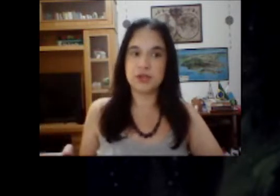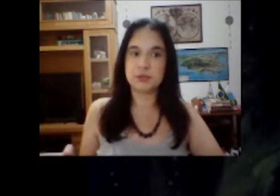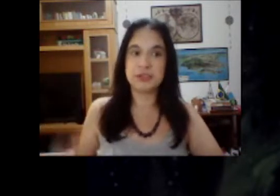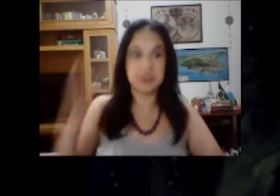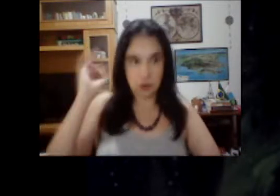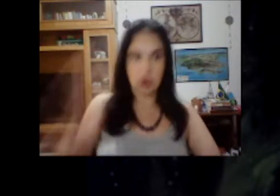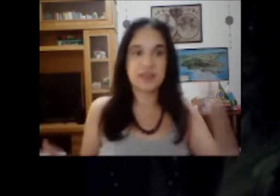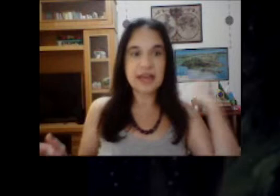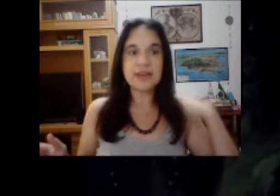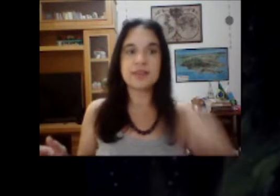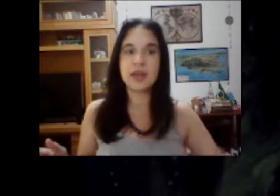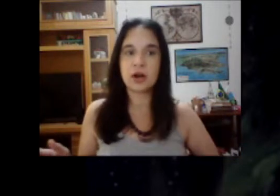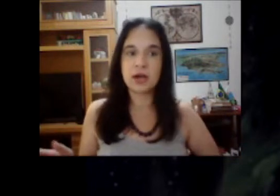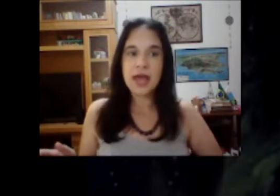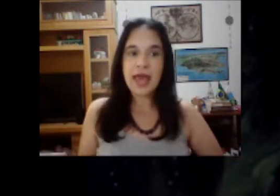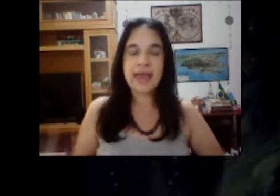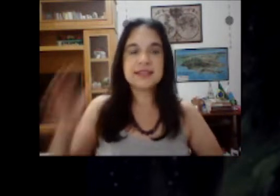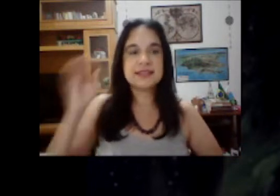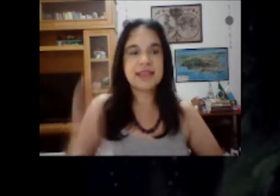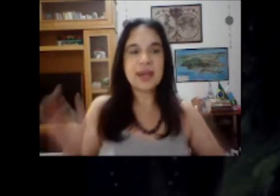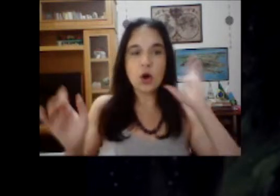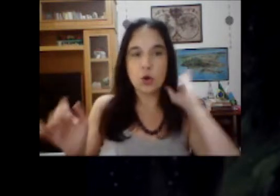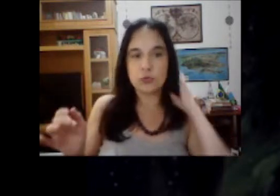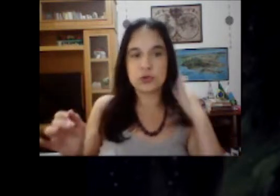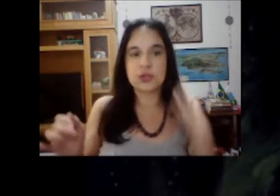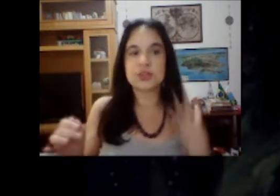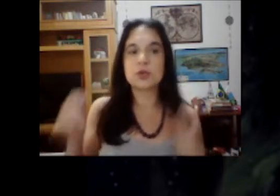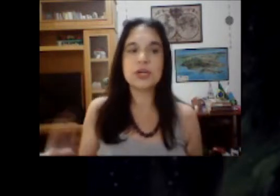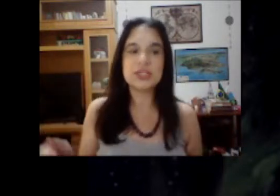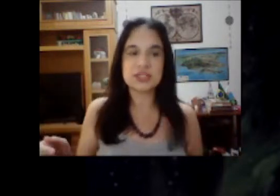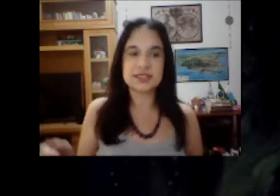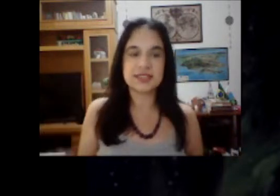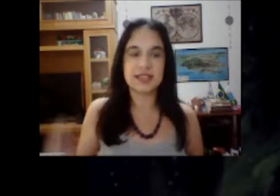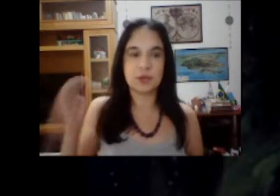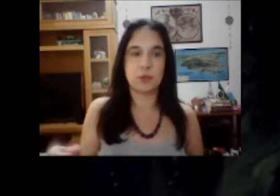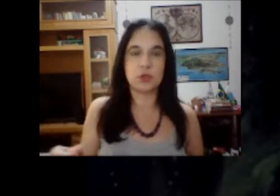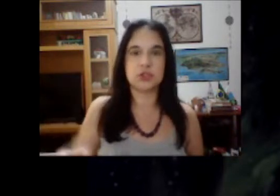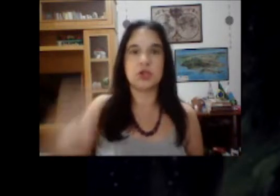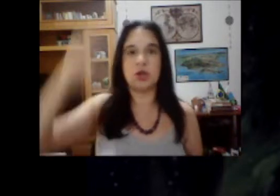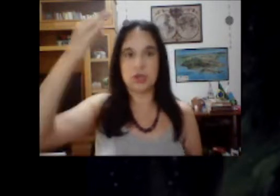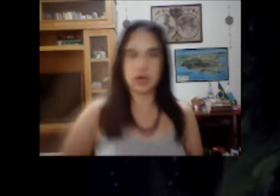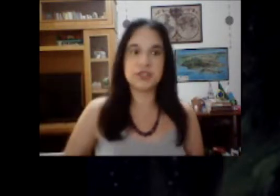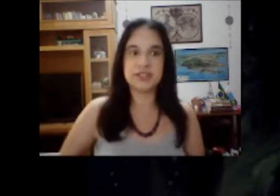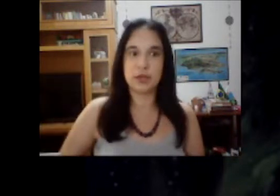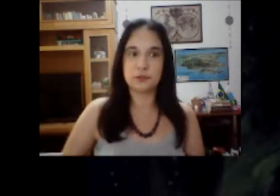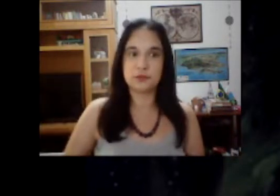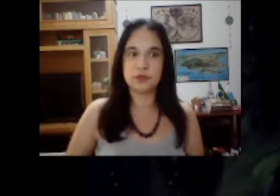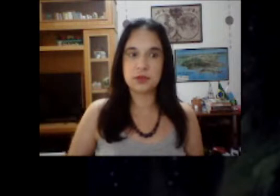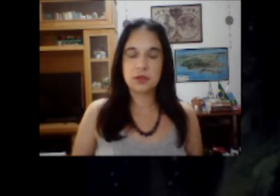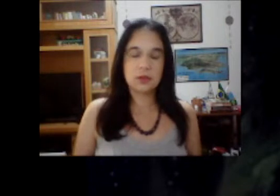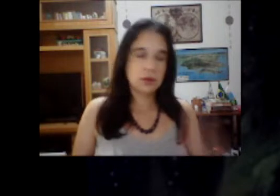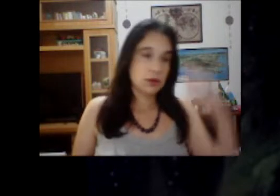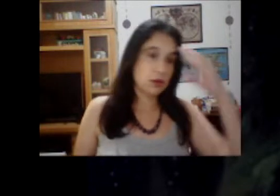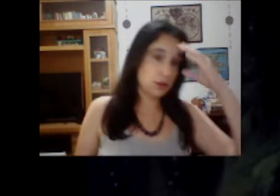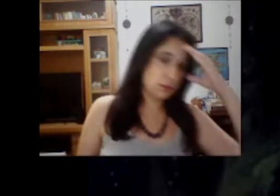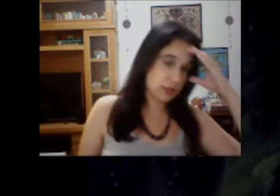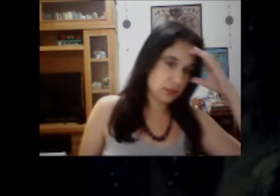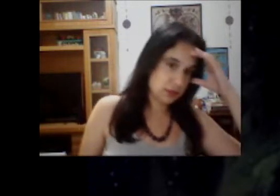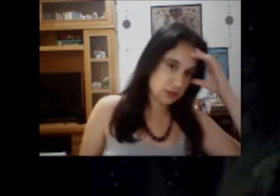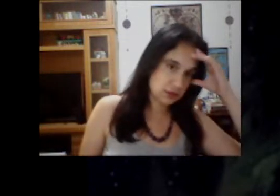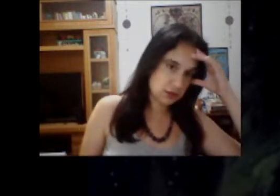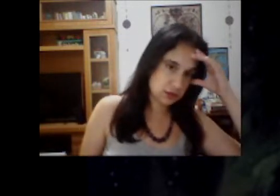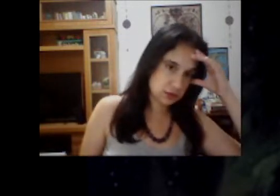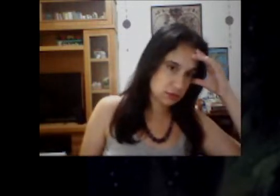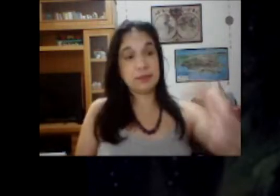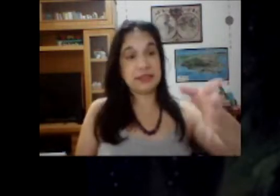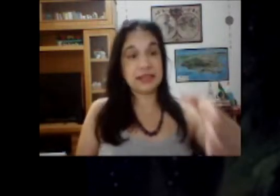her husband then and there and take over the regency of Portugal herself. Oh my